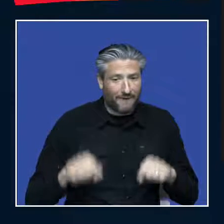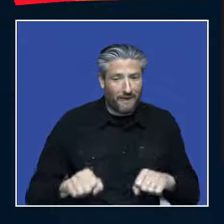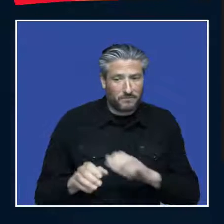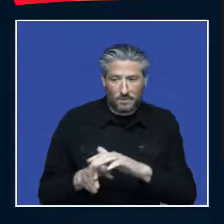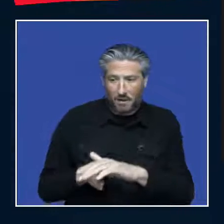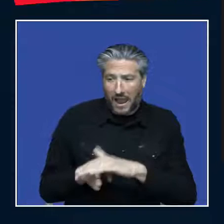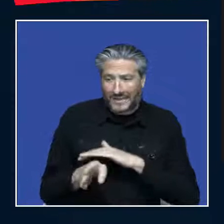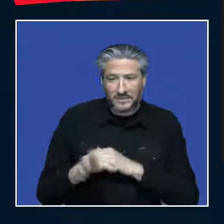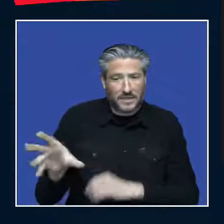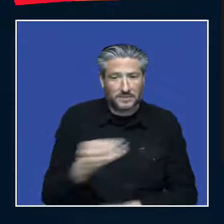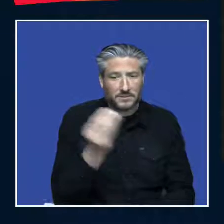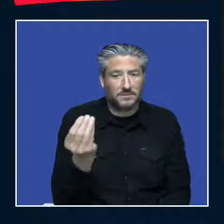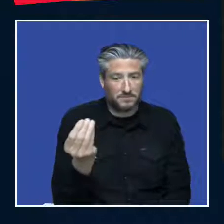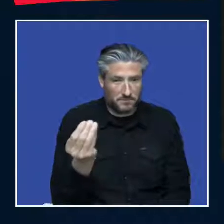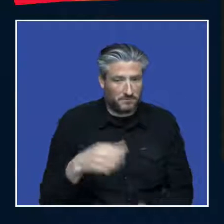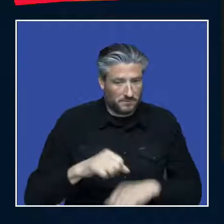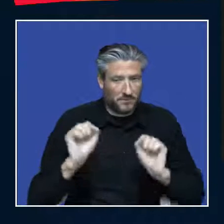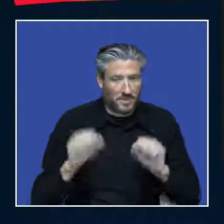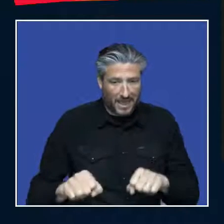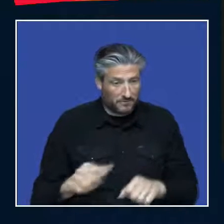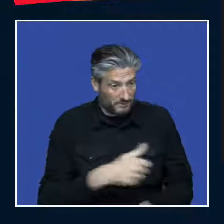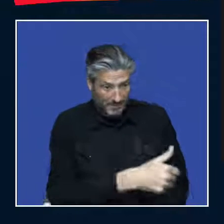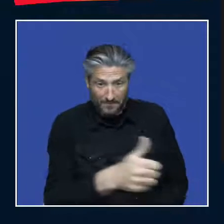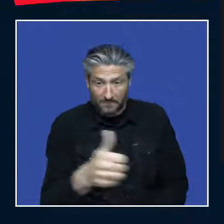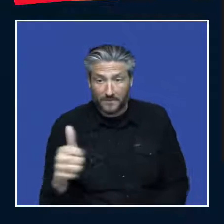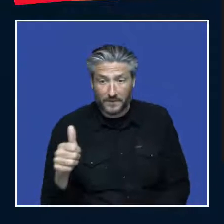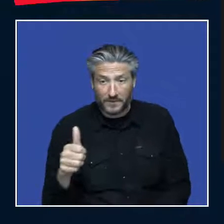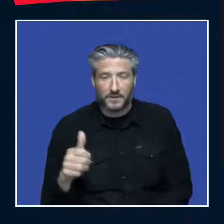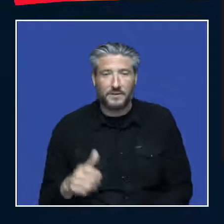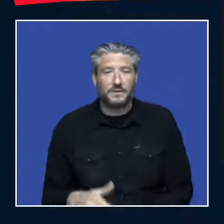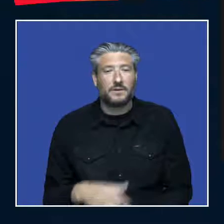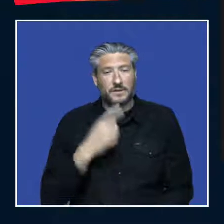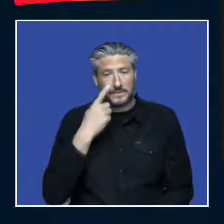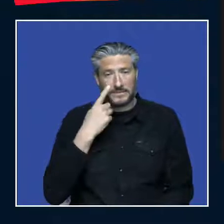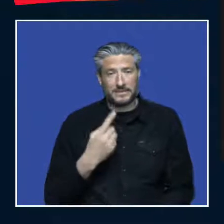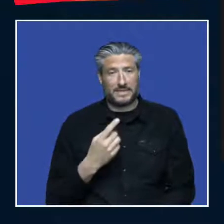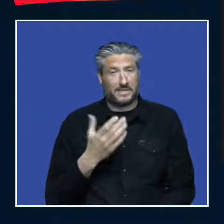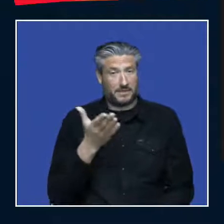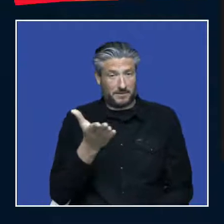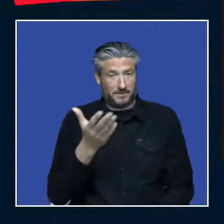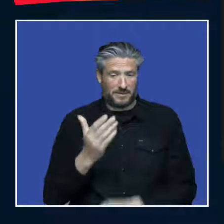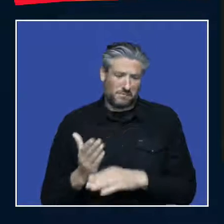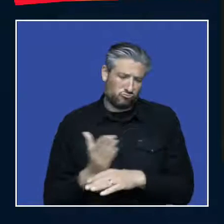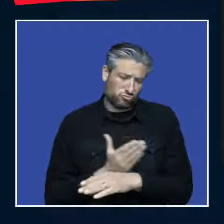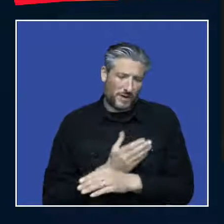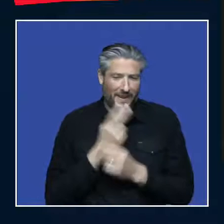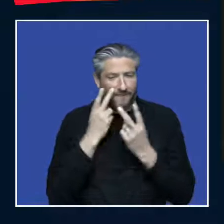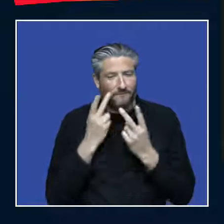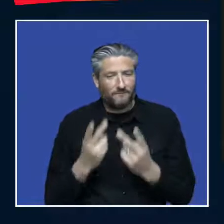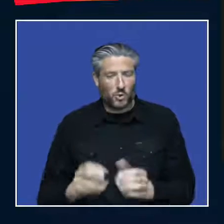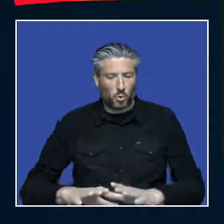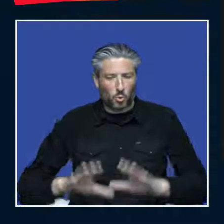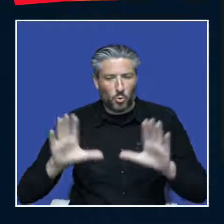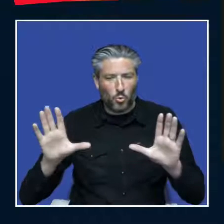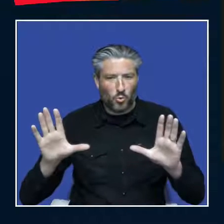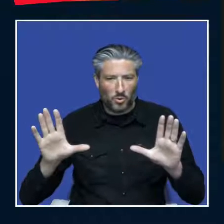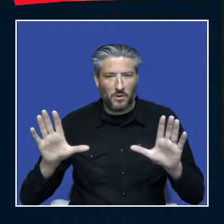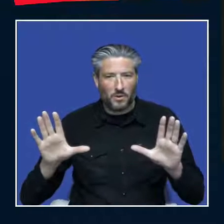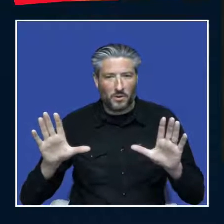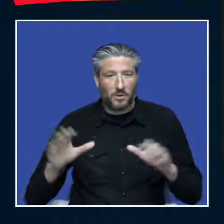it. And as you can see, we already have the deployment in preview, so it is also very easy to add the continuous